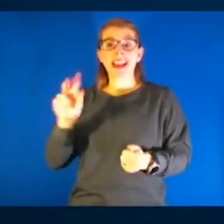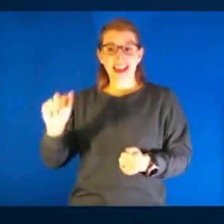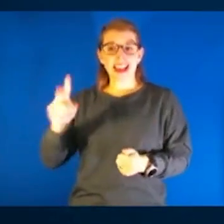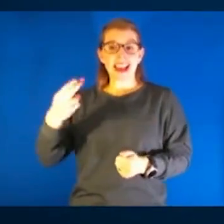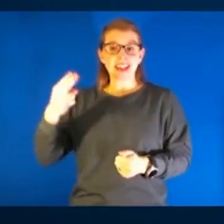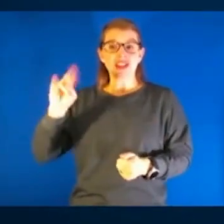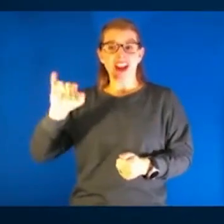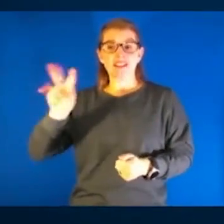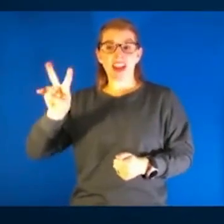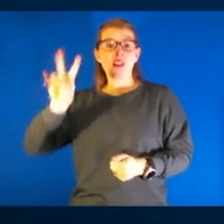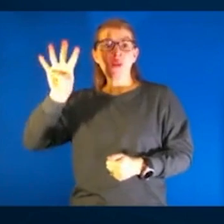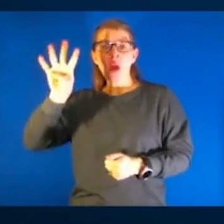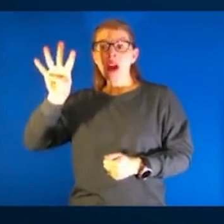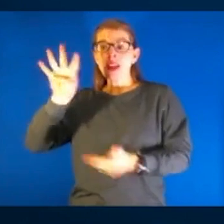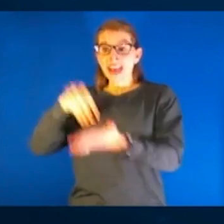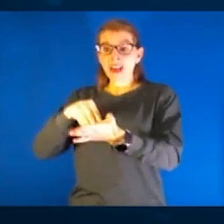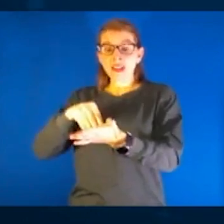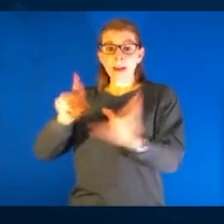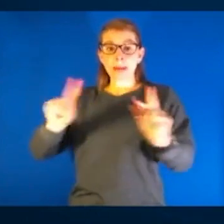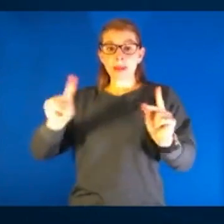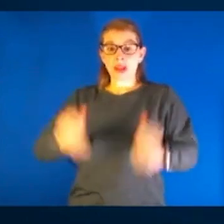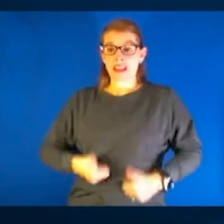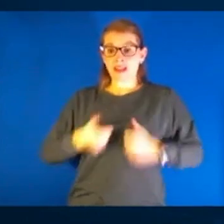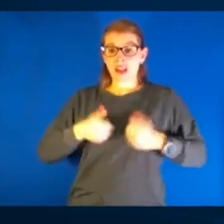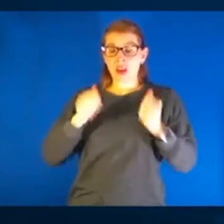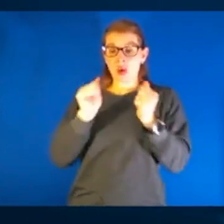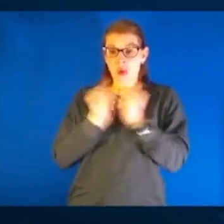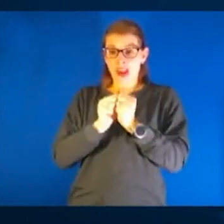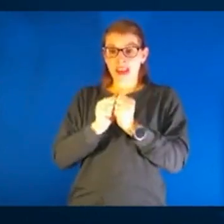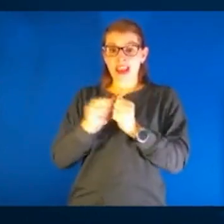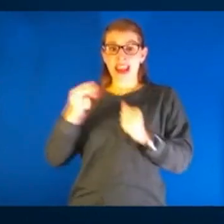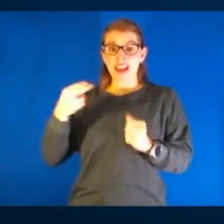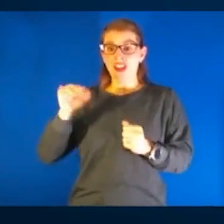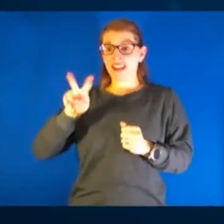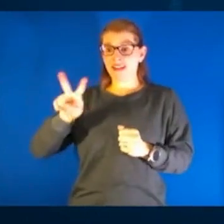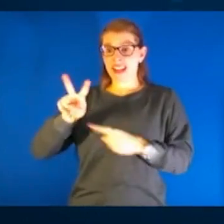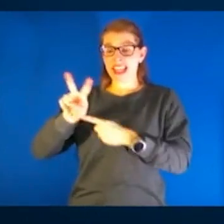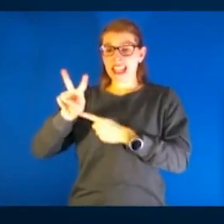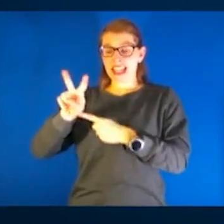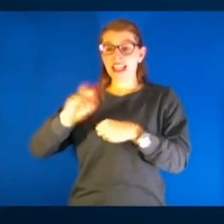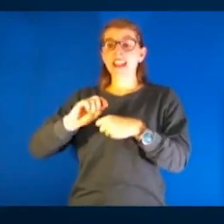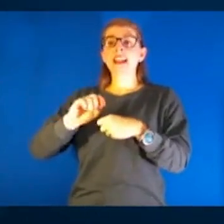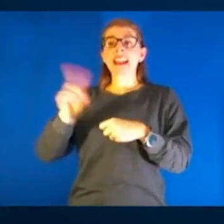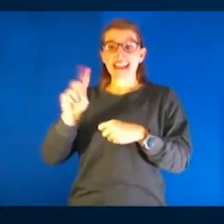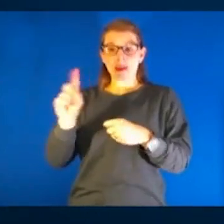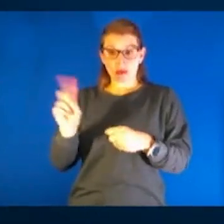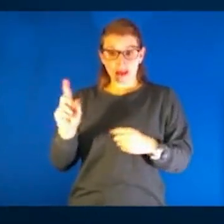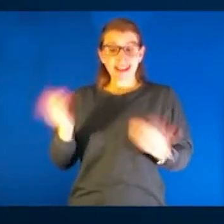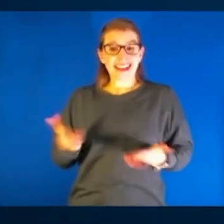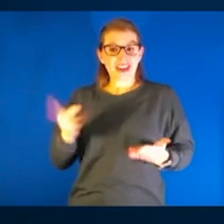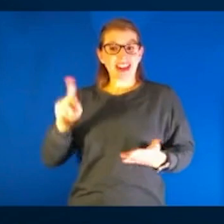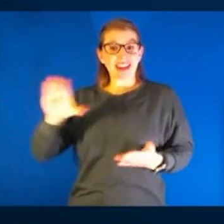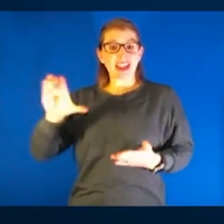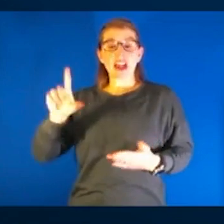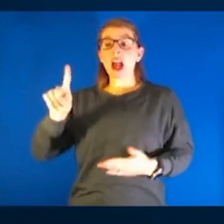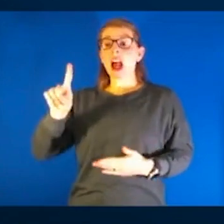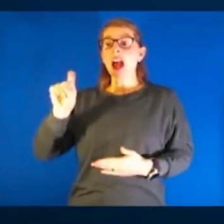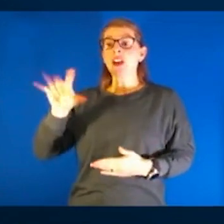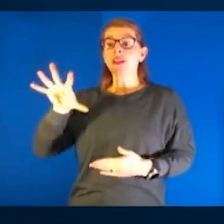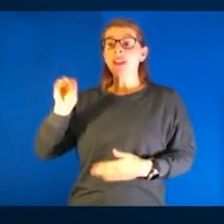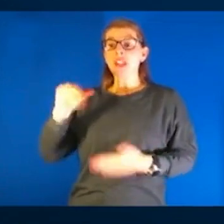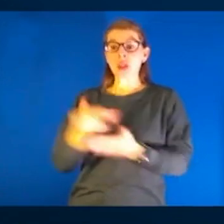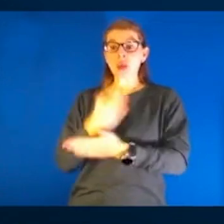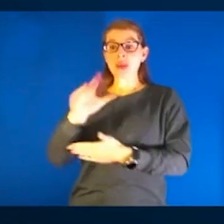with HIV/AIDS in Kansas City, and an estimated 150 new HIV cases reported annually. And that is according to the